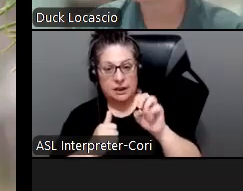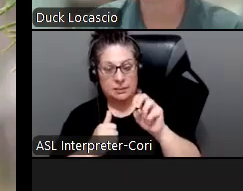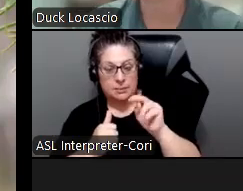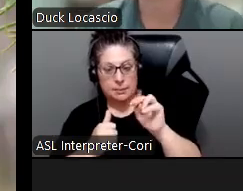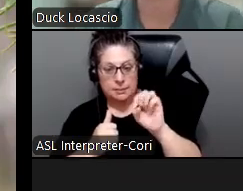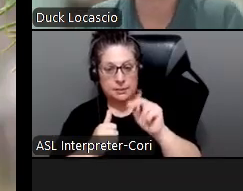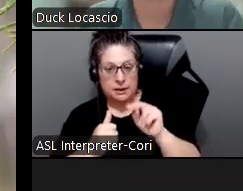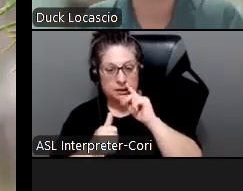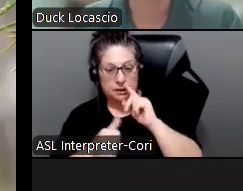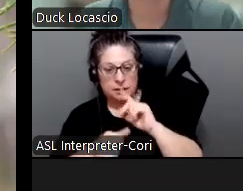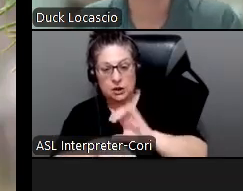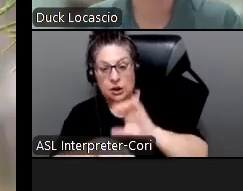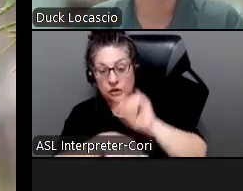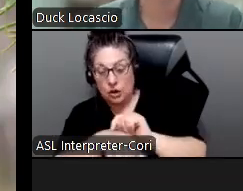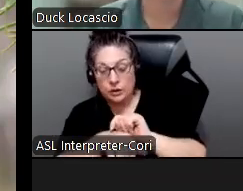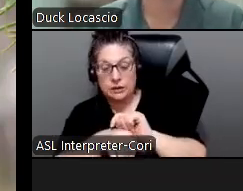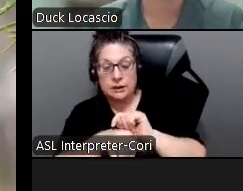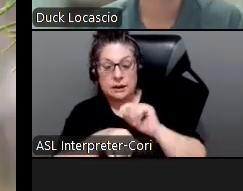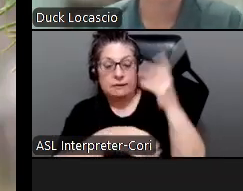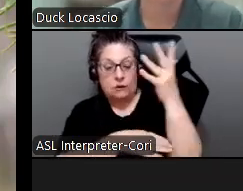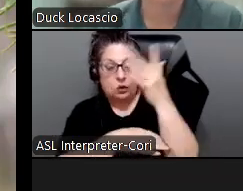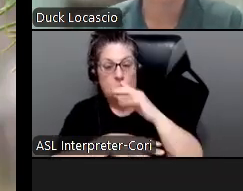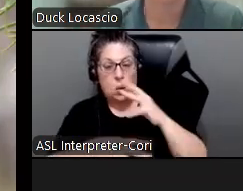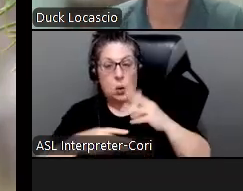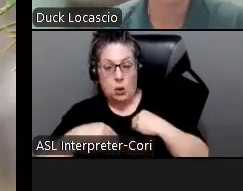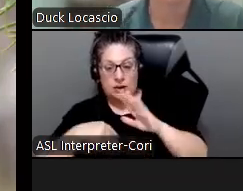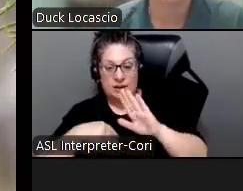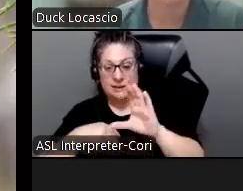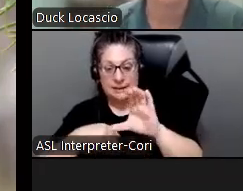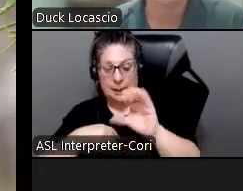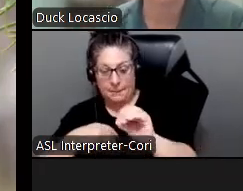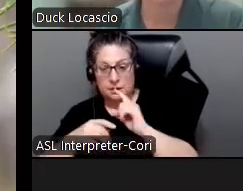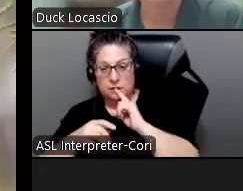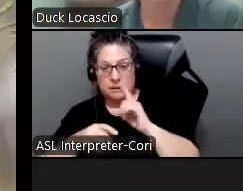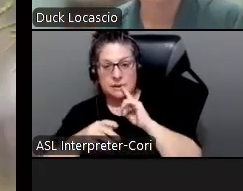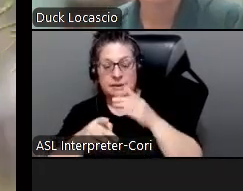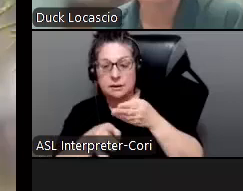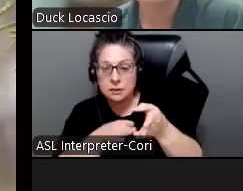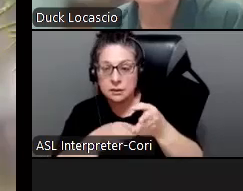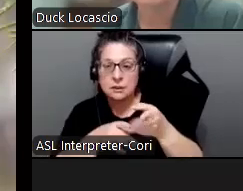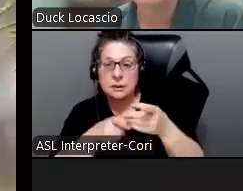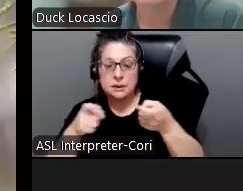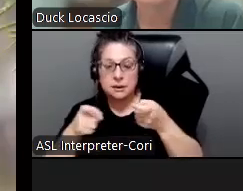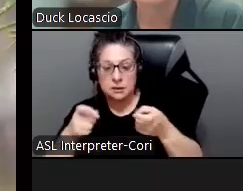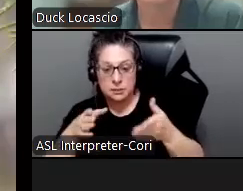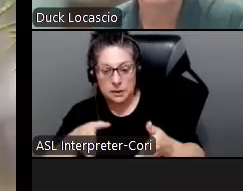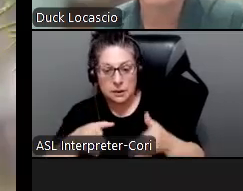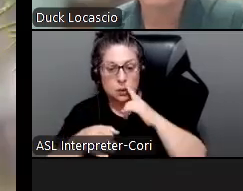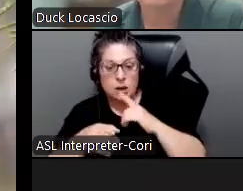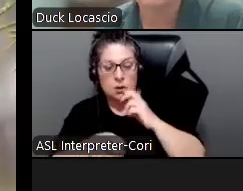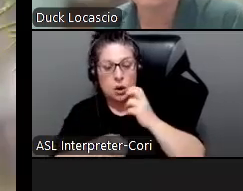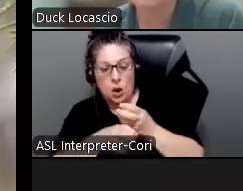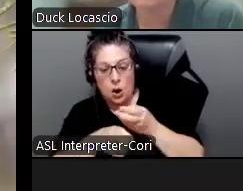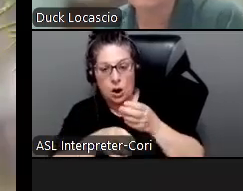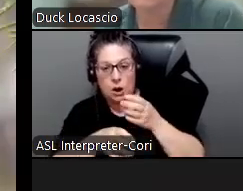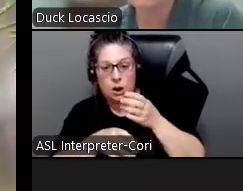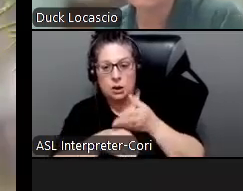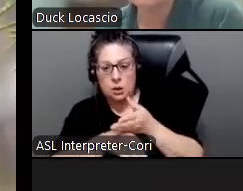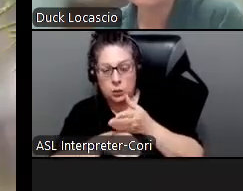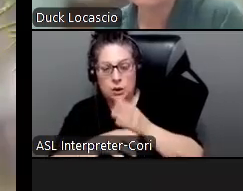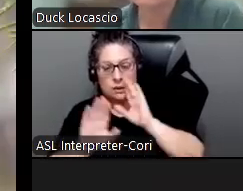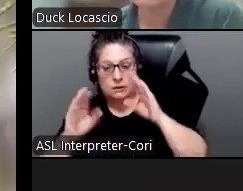forester and owner of the Denman Company. Jeff's company specializes in the management of bottomland hardwoods with a focus on wildlife